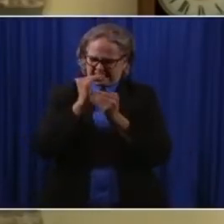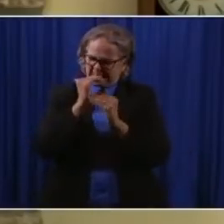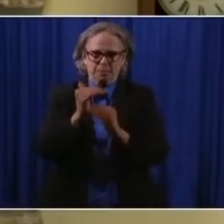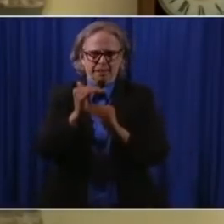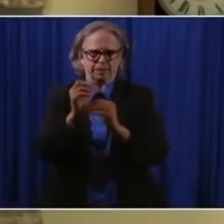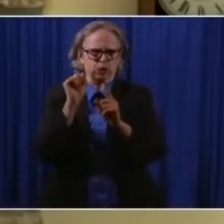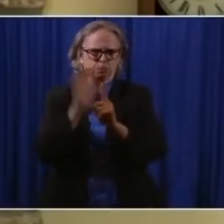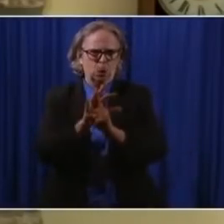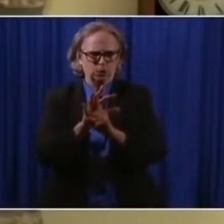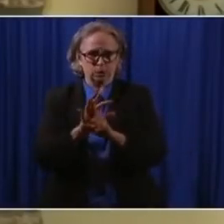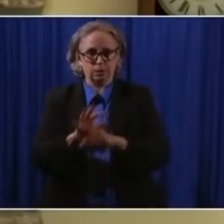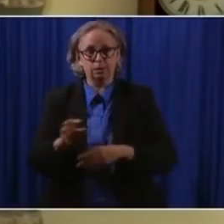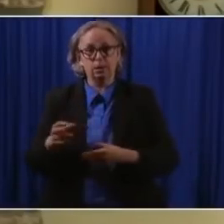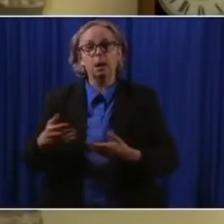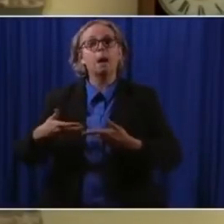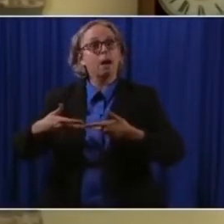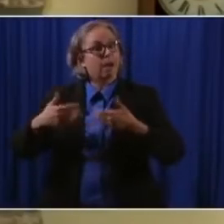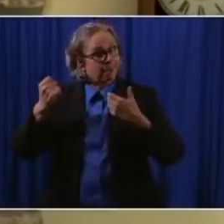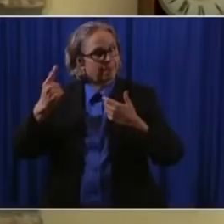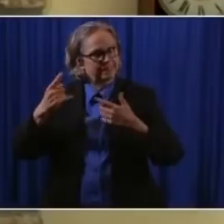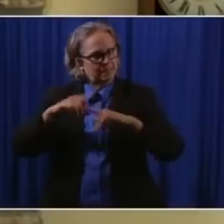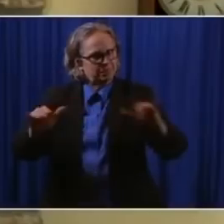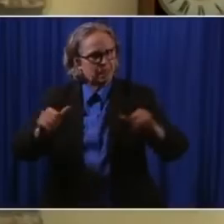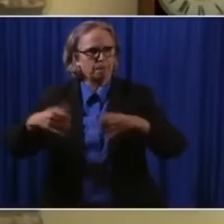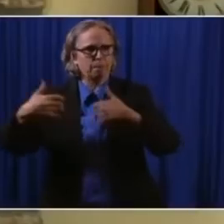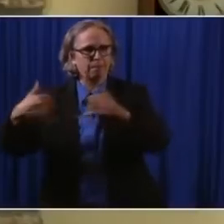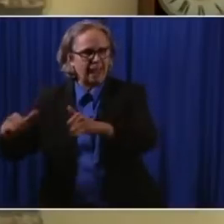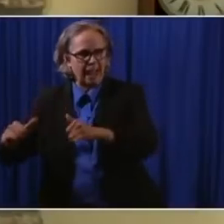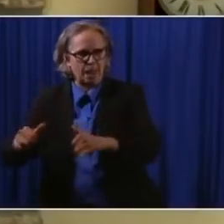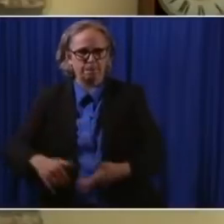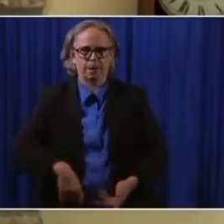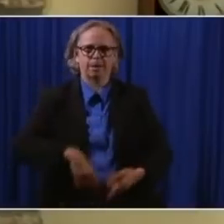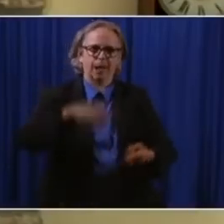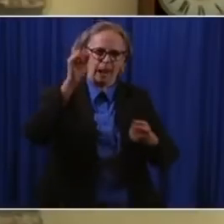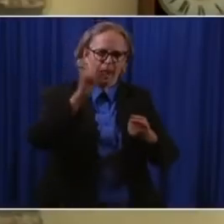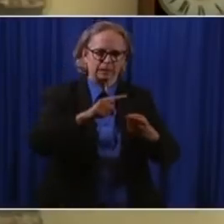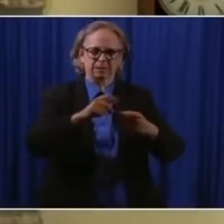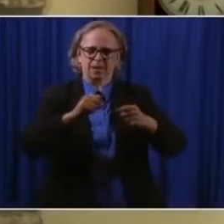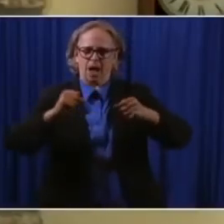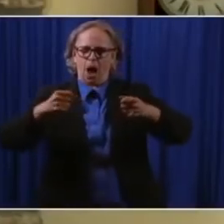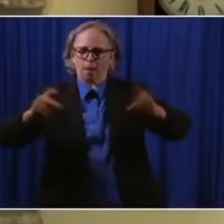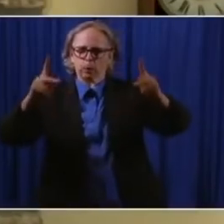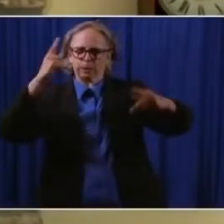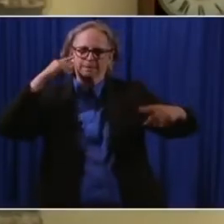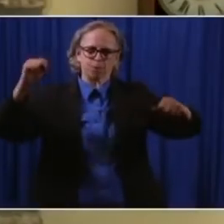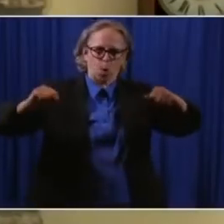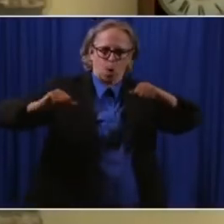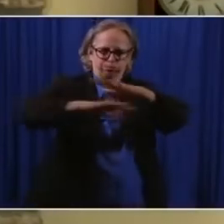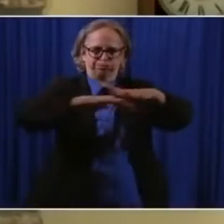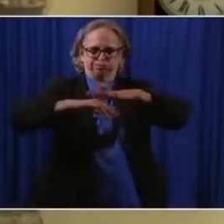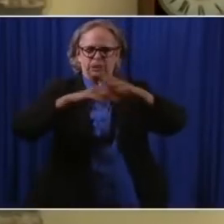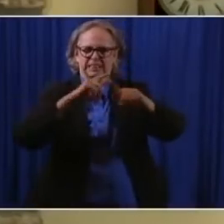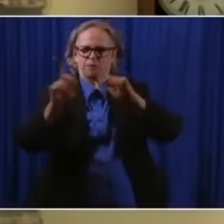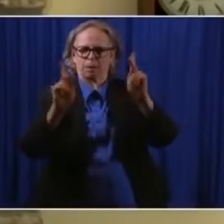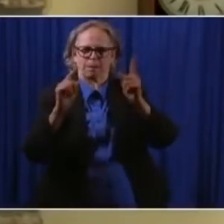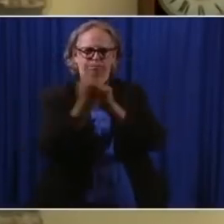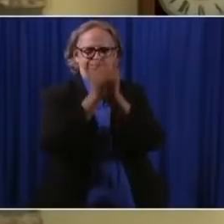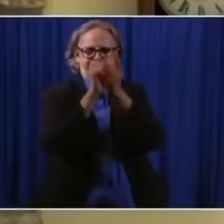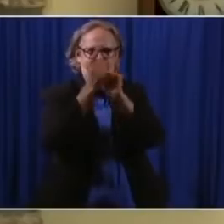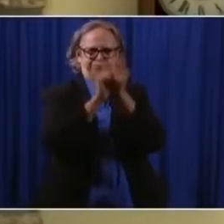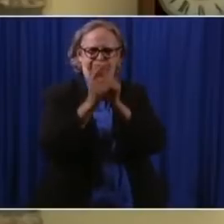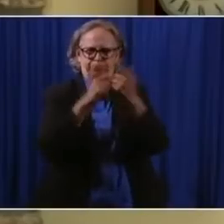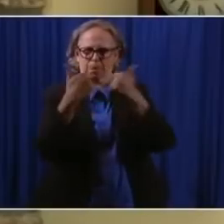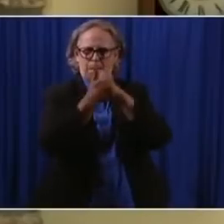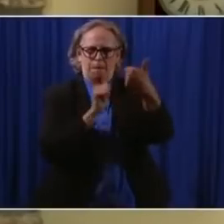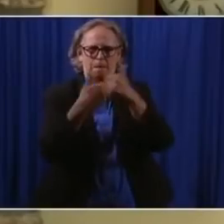don't want to have this great mixing of kids with many other